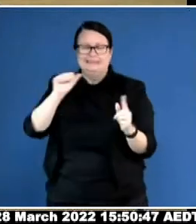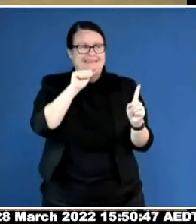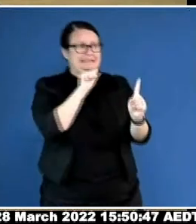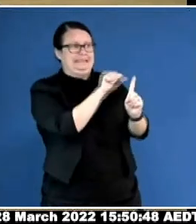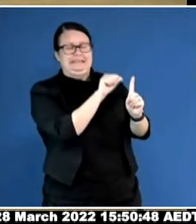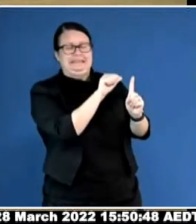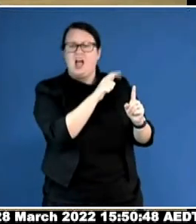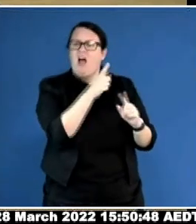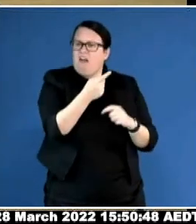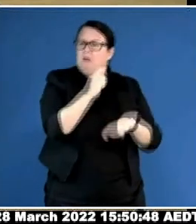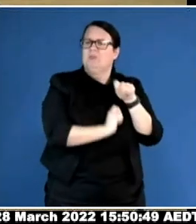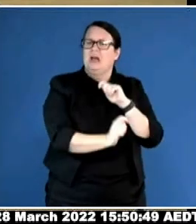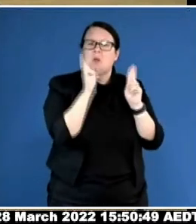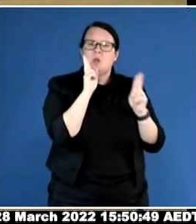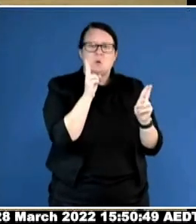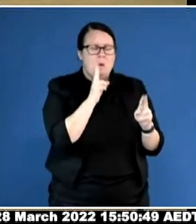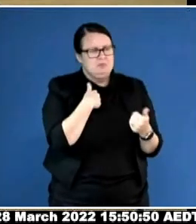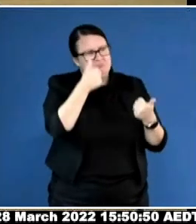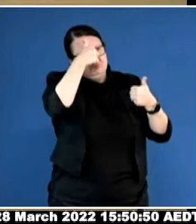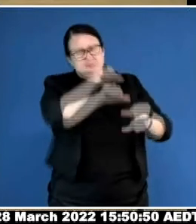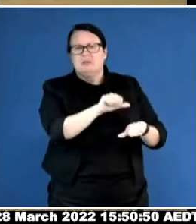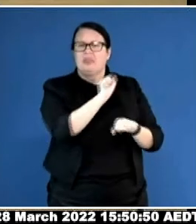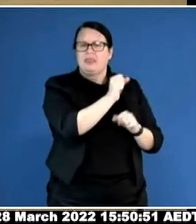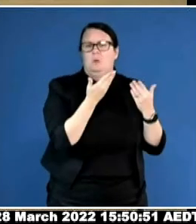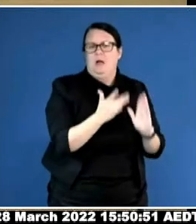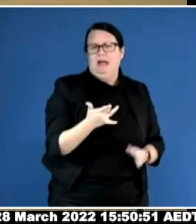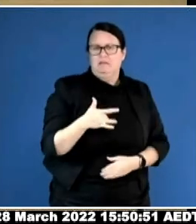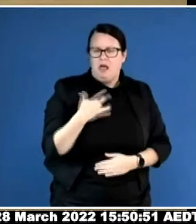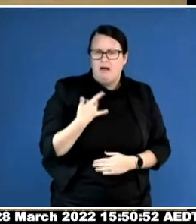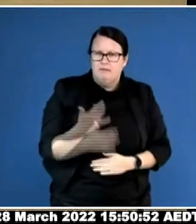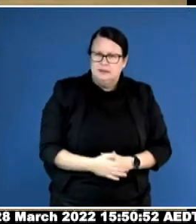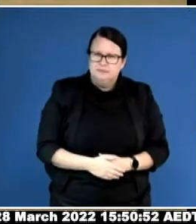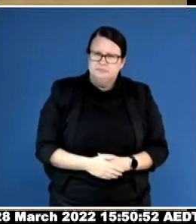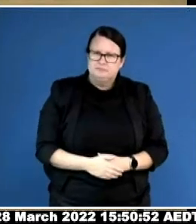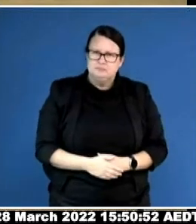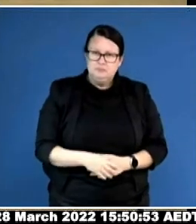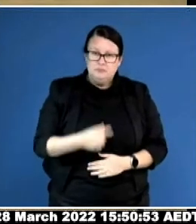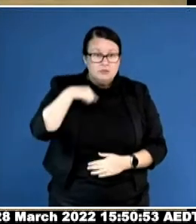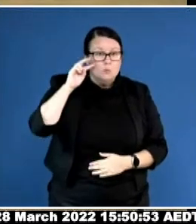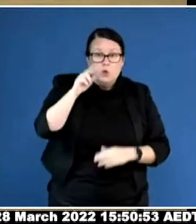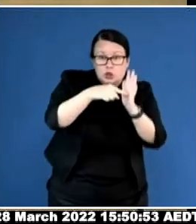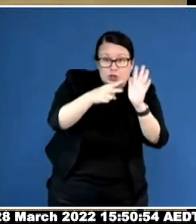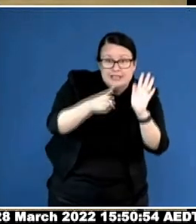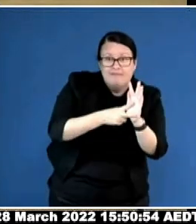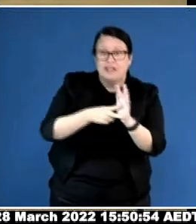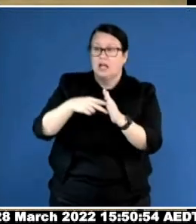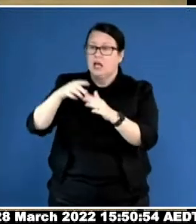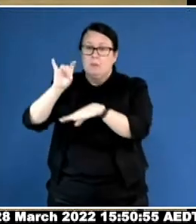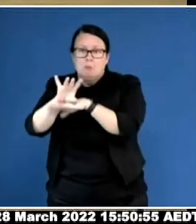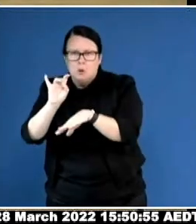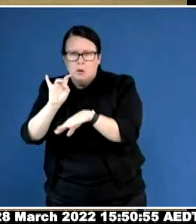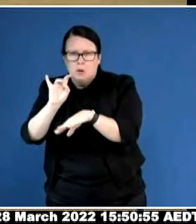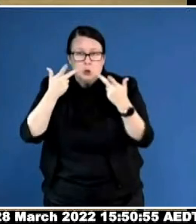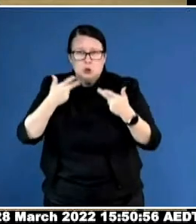a sense of normalcy in what I experienced. There was no representations in films or television that demonstrated a